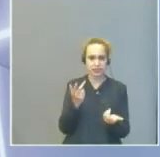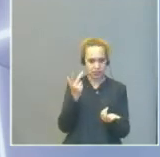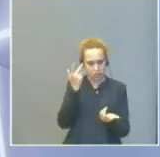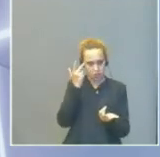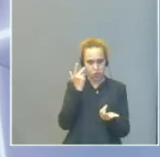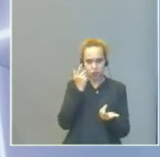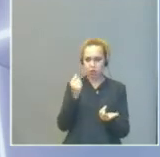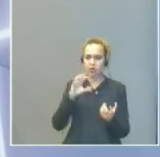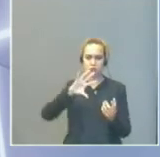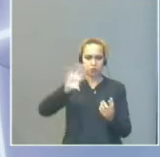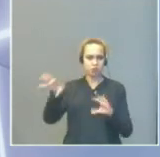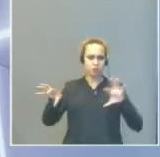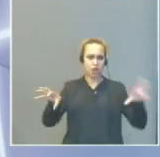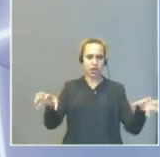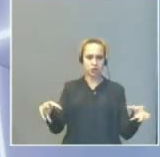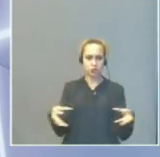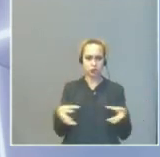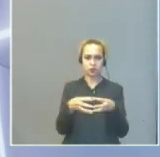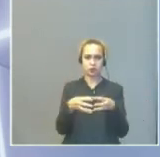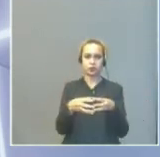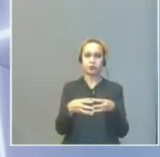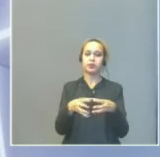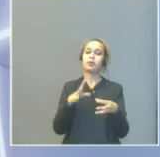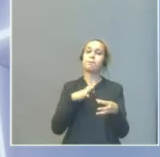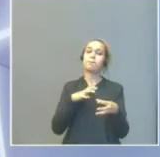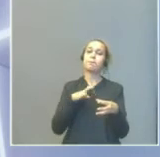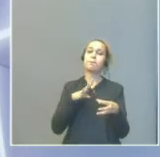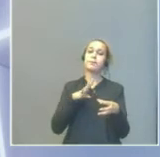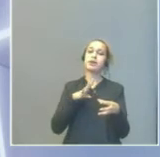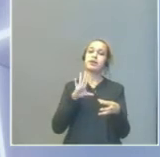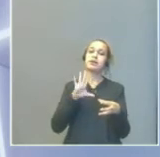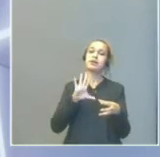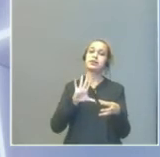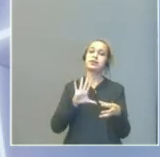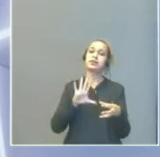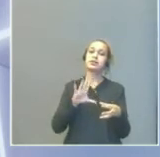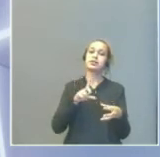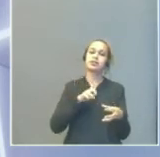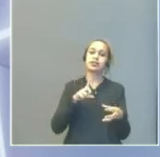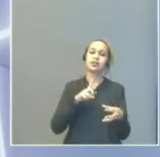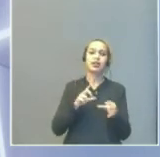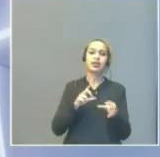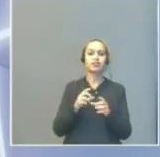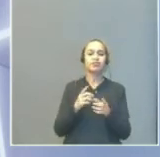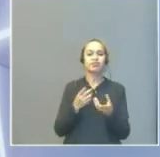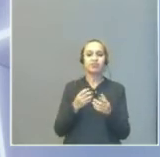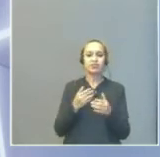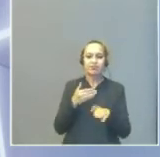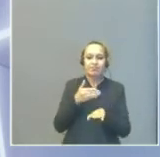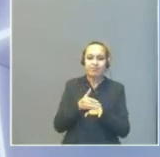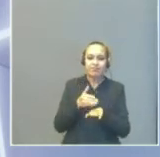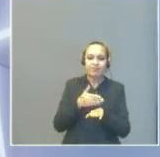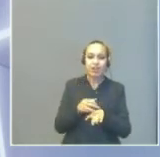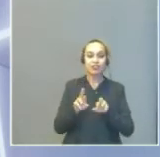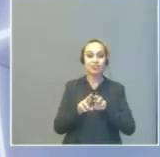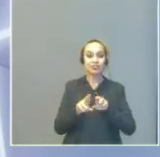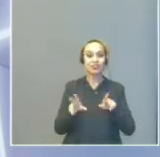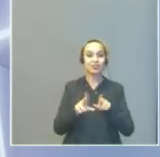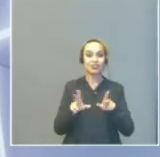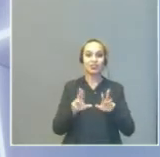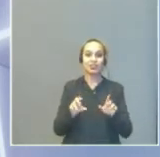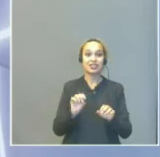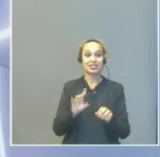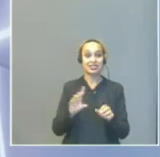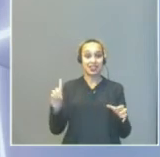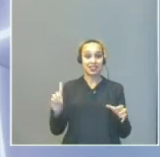see, there are power dynamics that emerge when integration is the only solution. When we